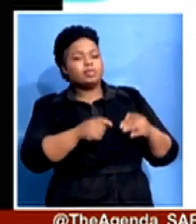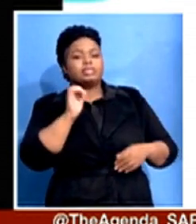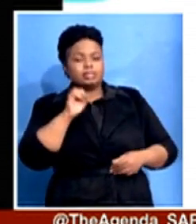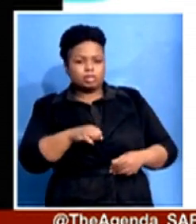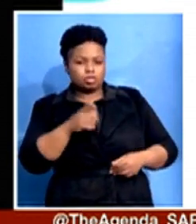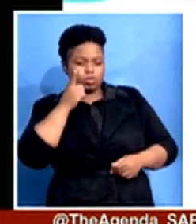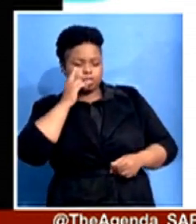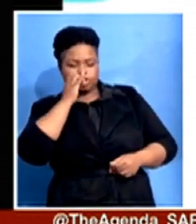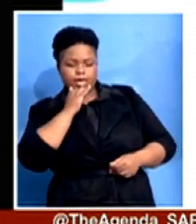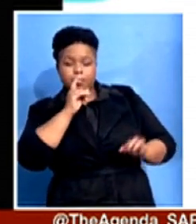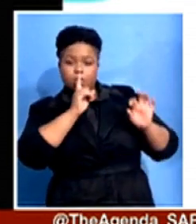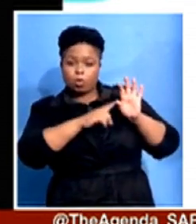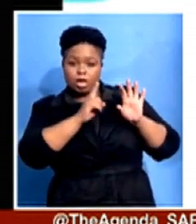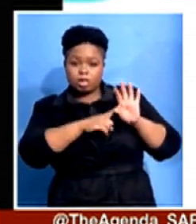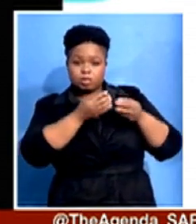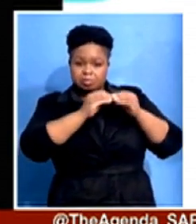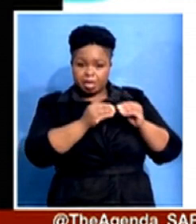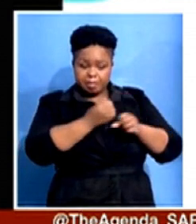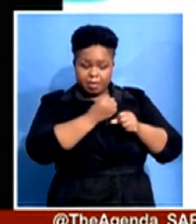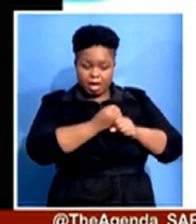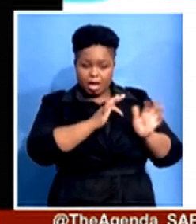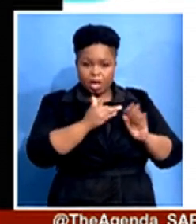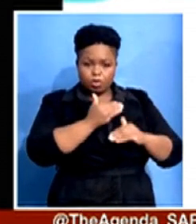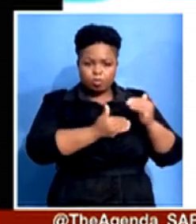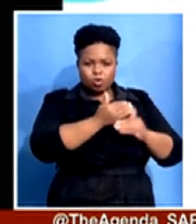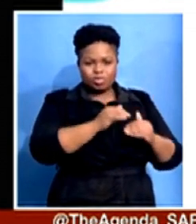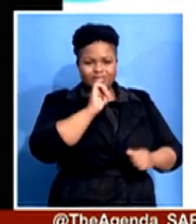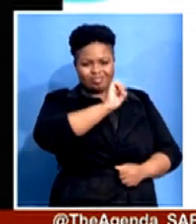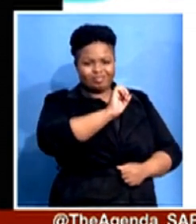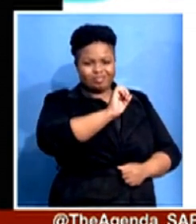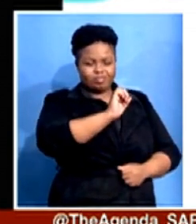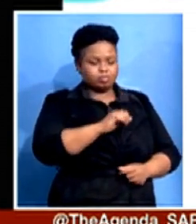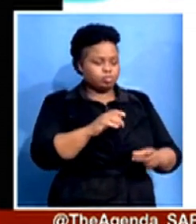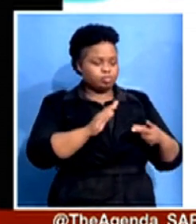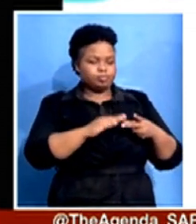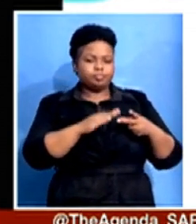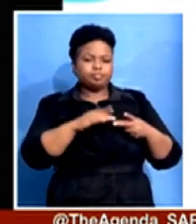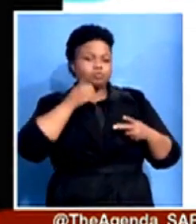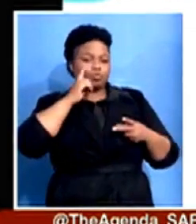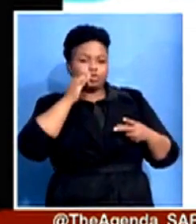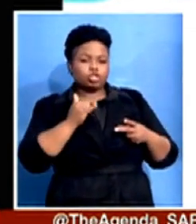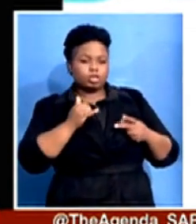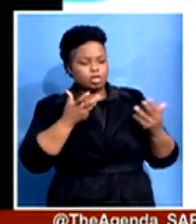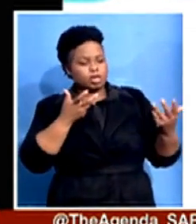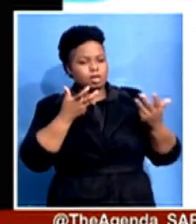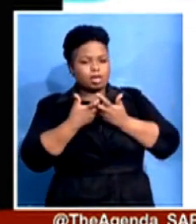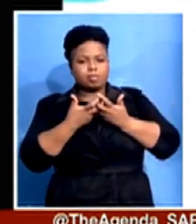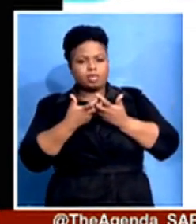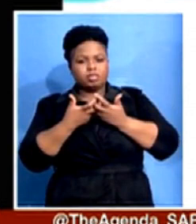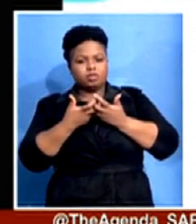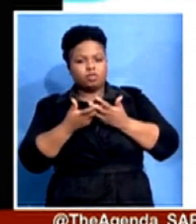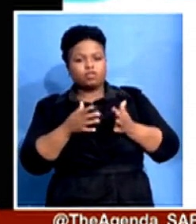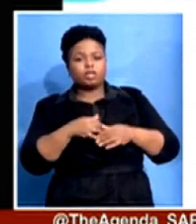manufacturing practices. We look at alignment of that practices with international